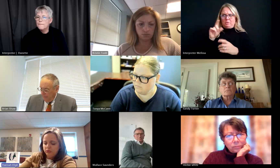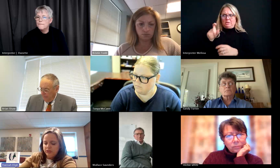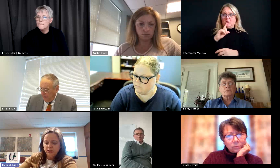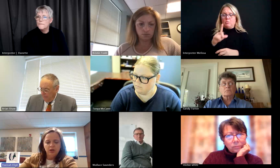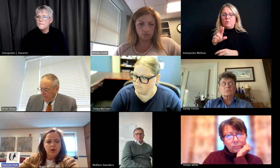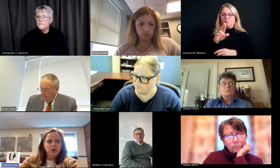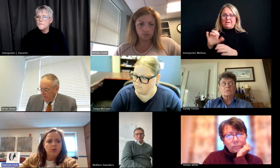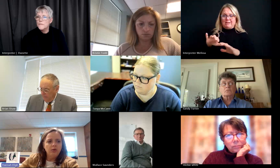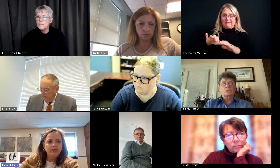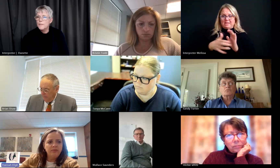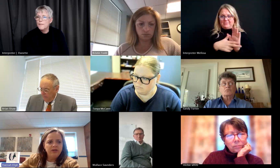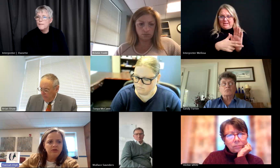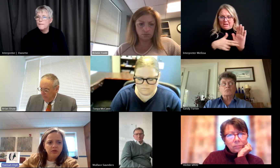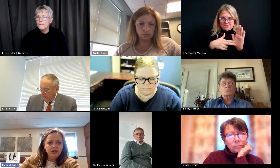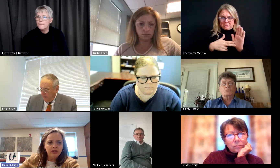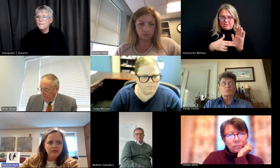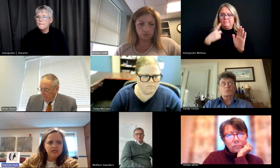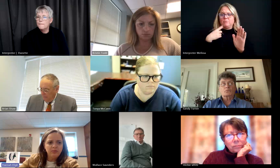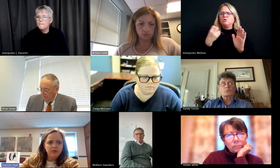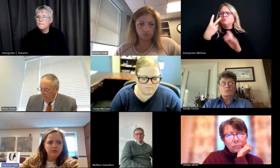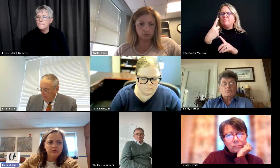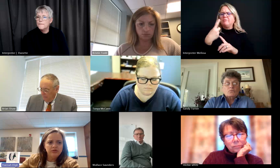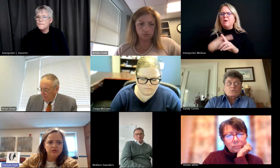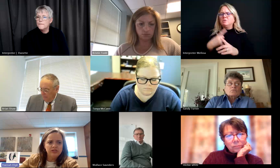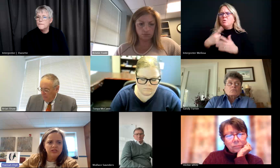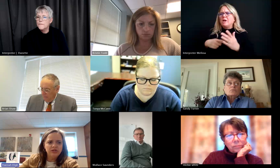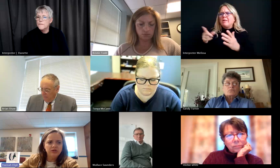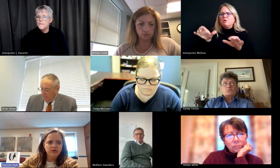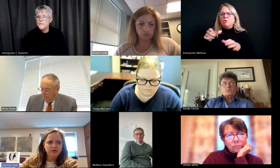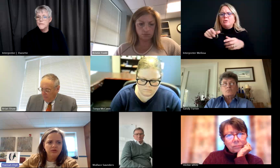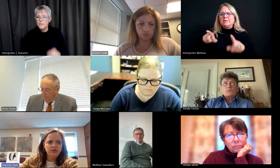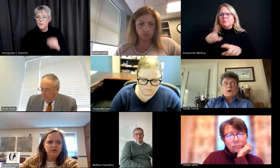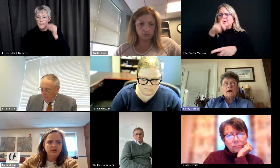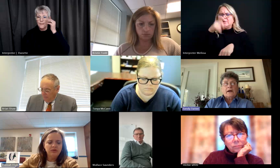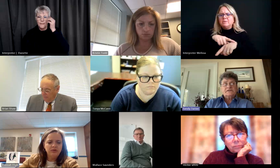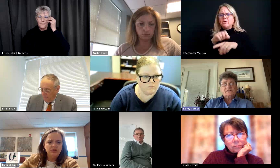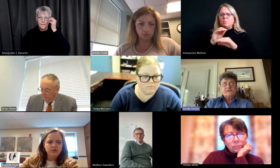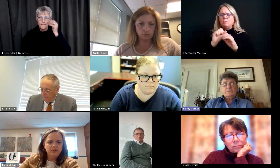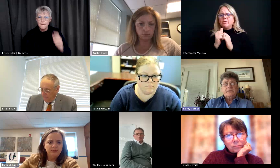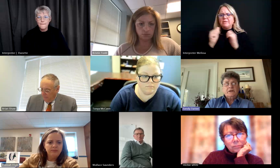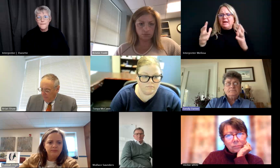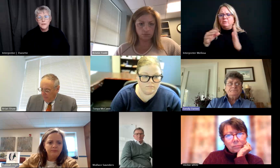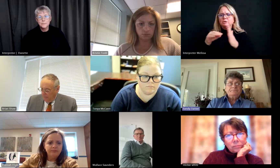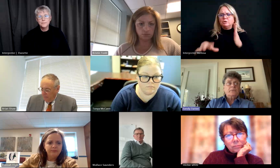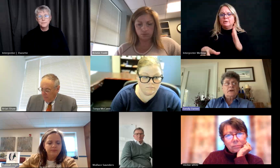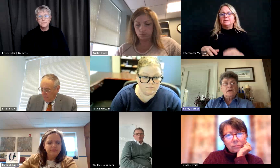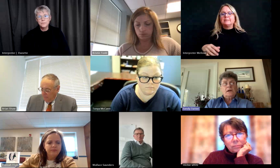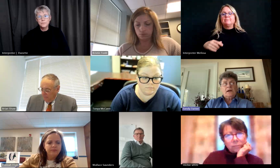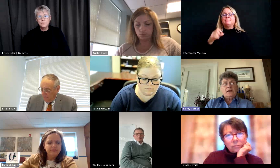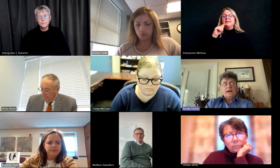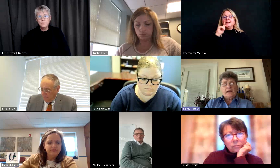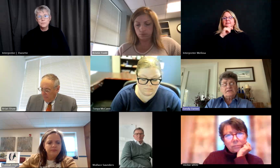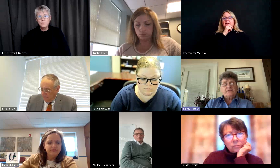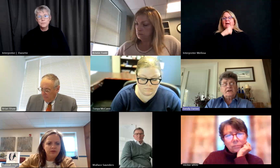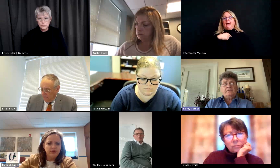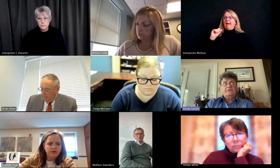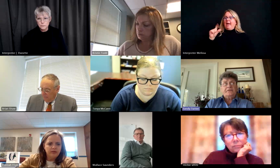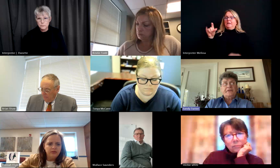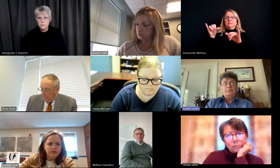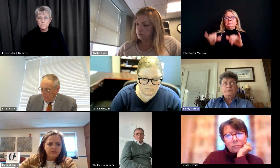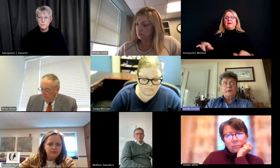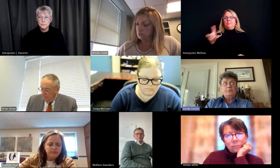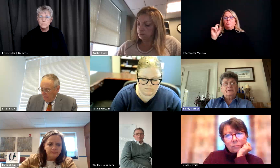12-month employees? What would they be doing during the summer with no students here? I asked the same thing, and I asked